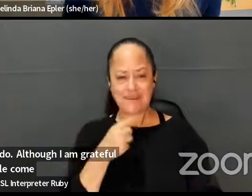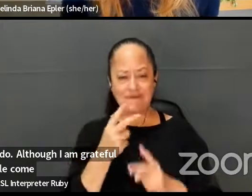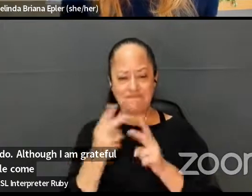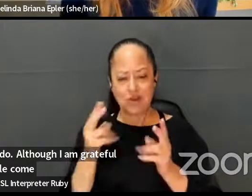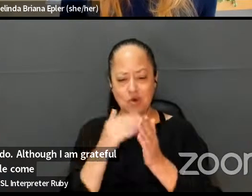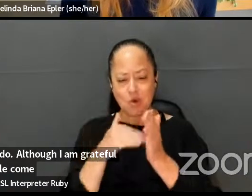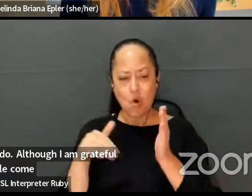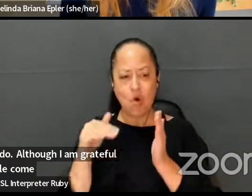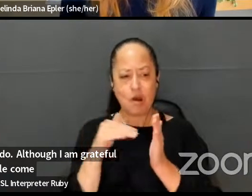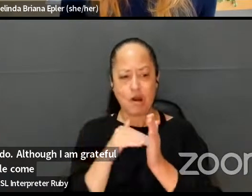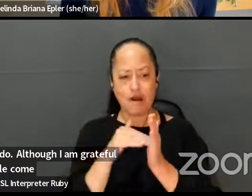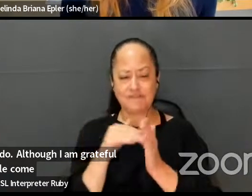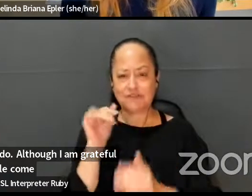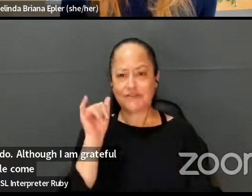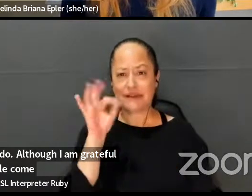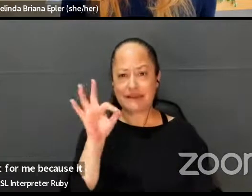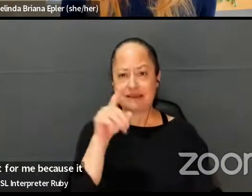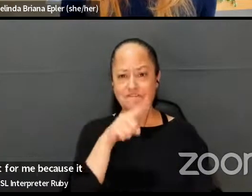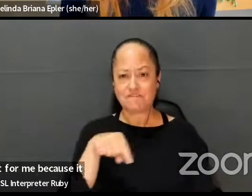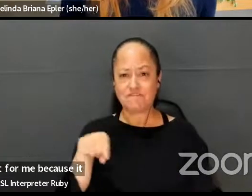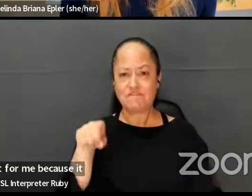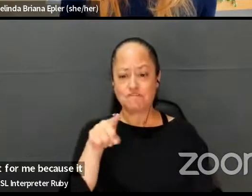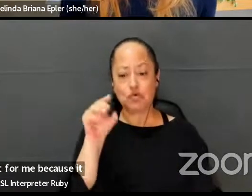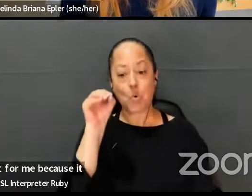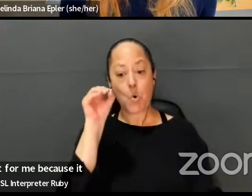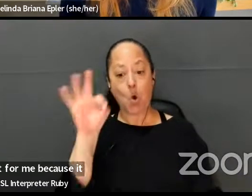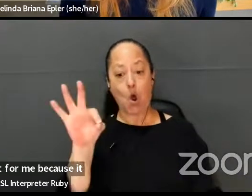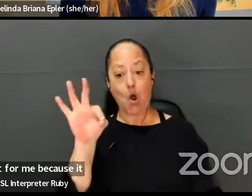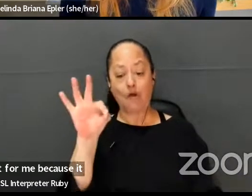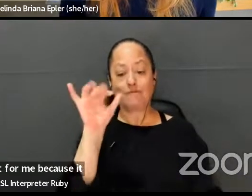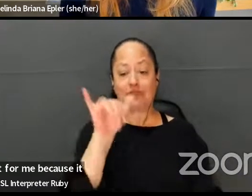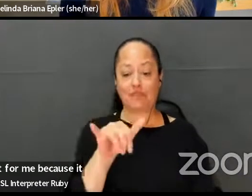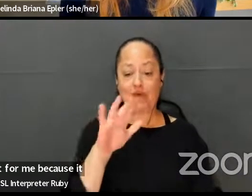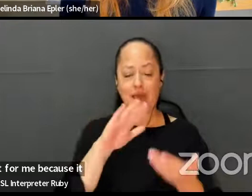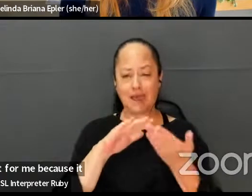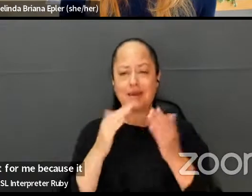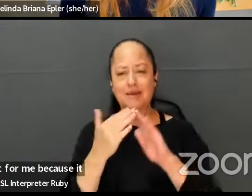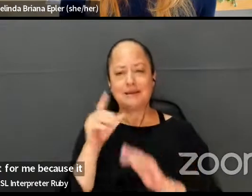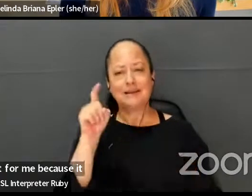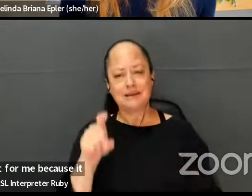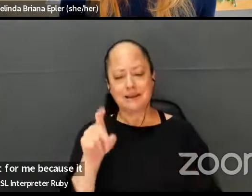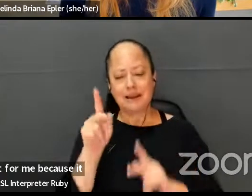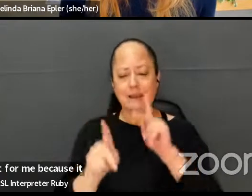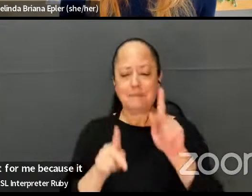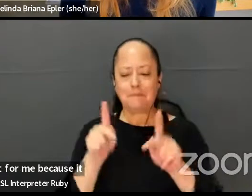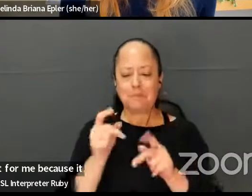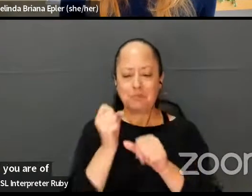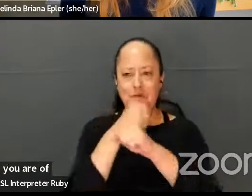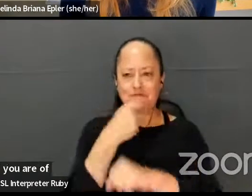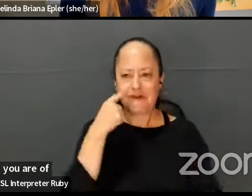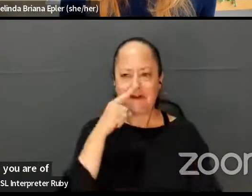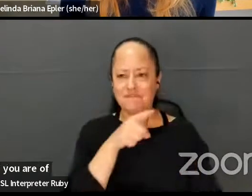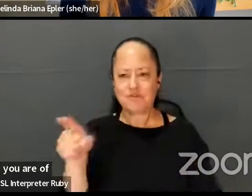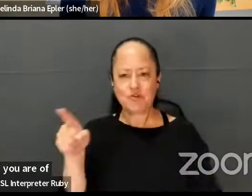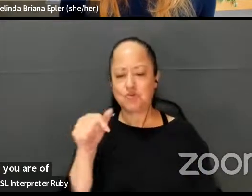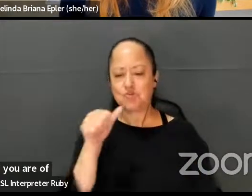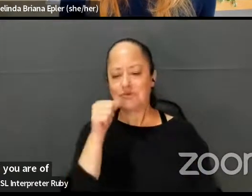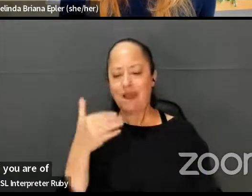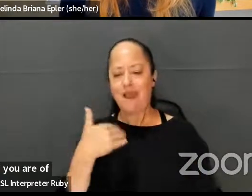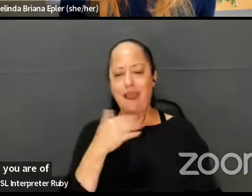often, if you are of that community, you need people to fight for you because you haven't got the